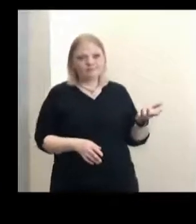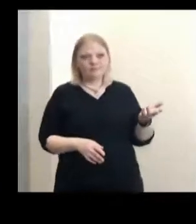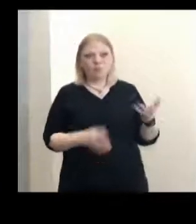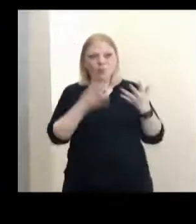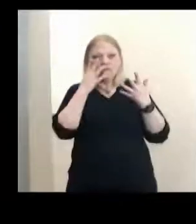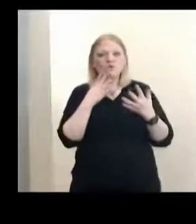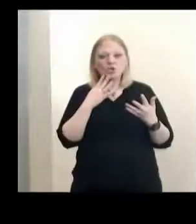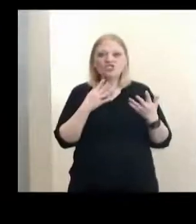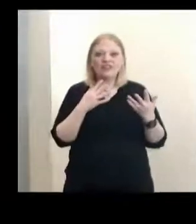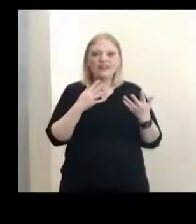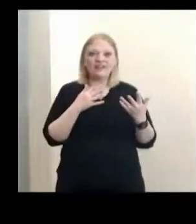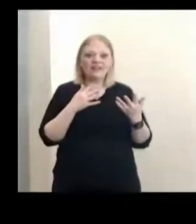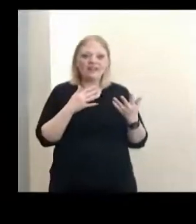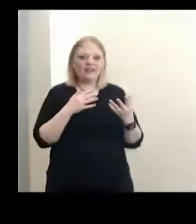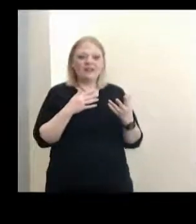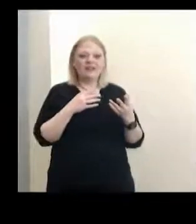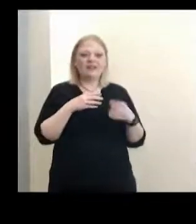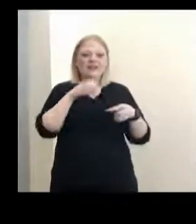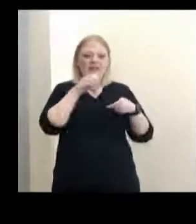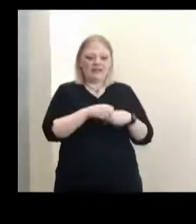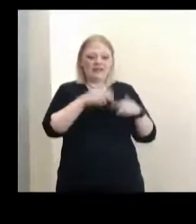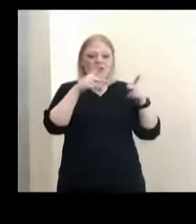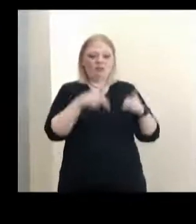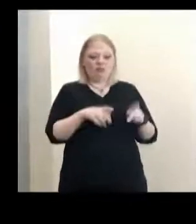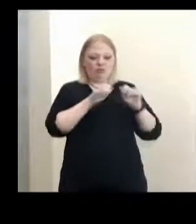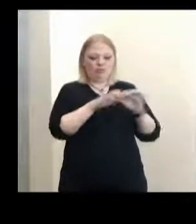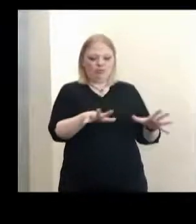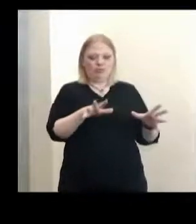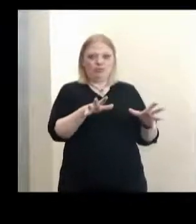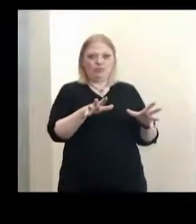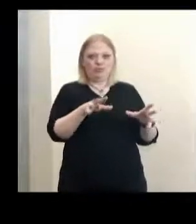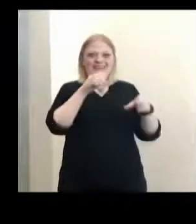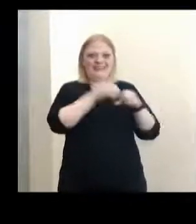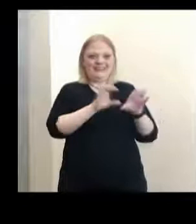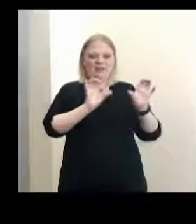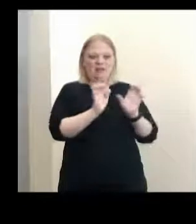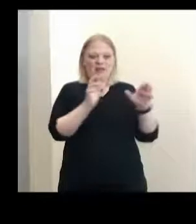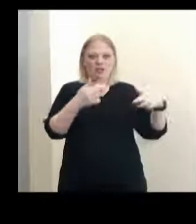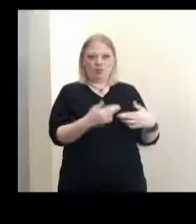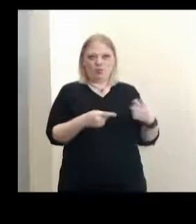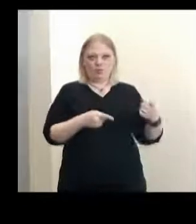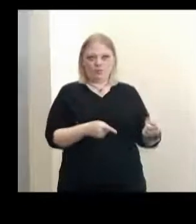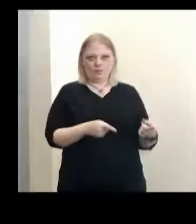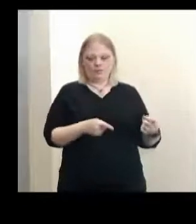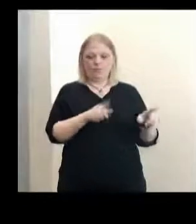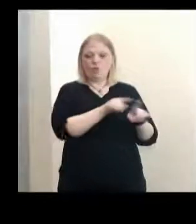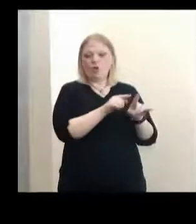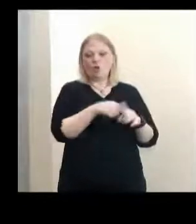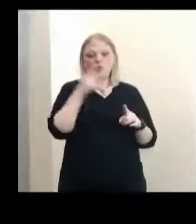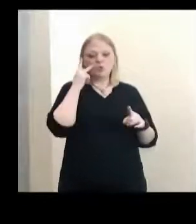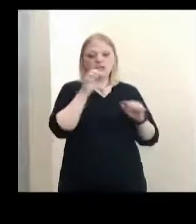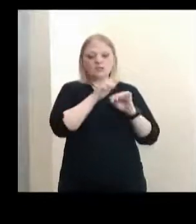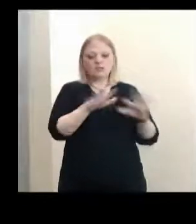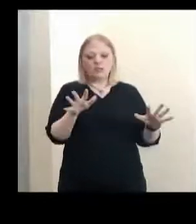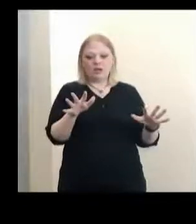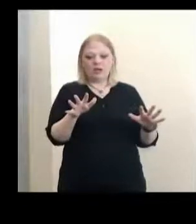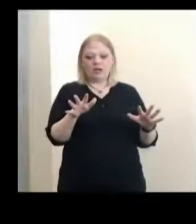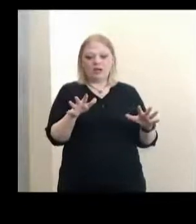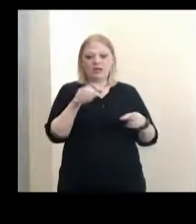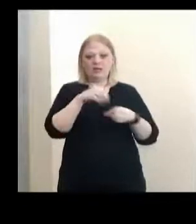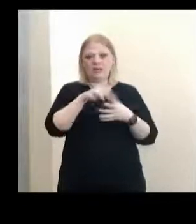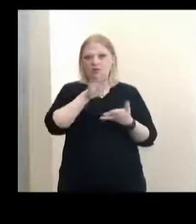unfortunately in-person transmission within this classrooms. I mean, we also see transmission in